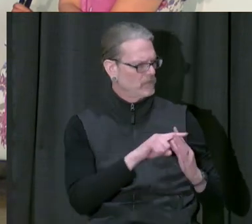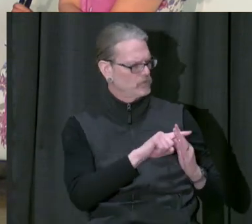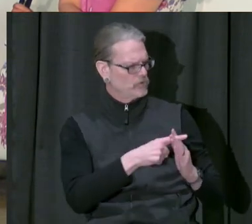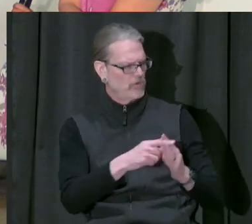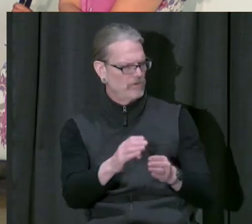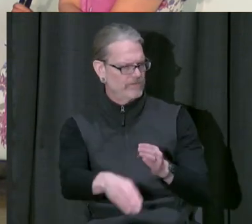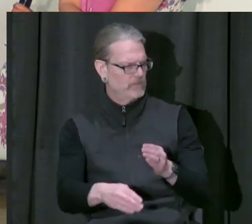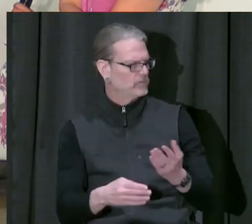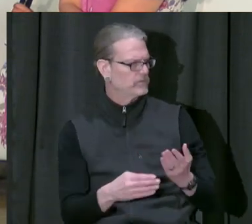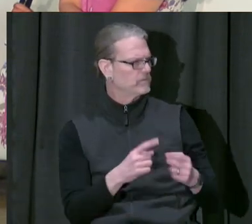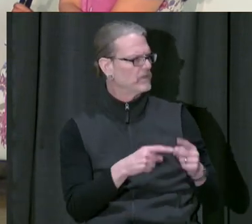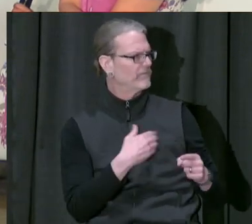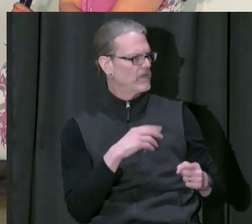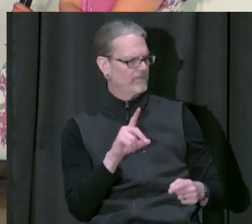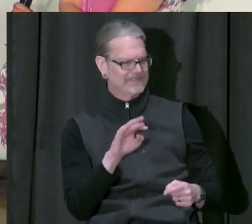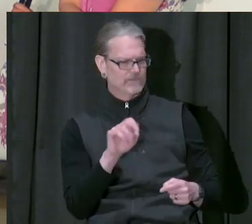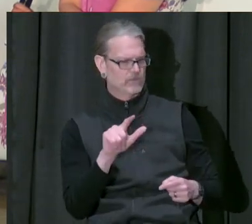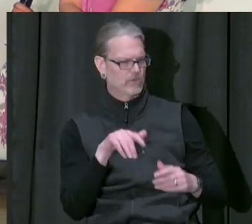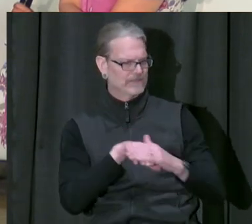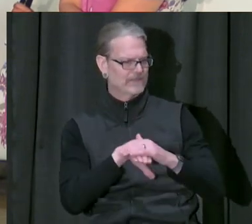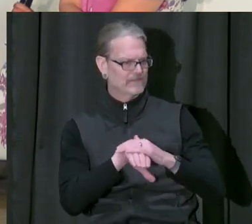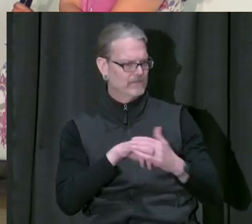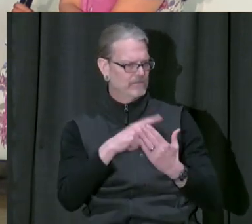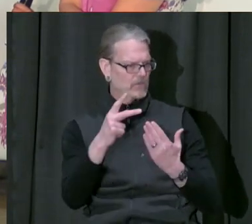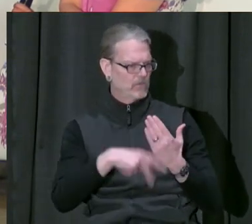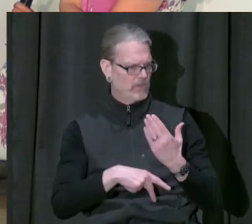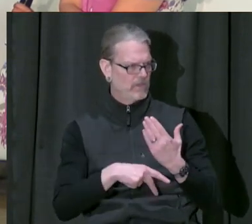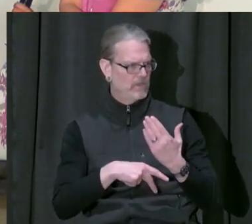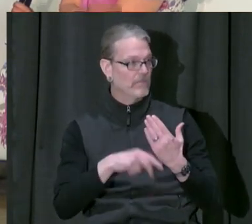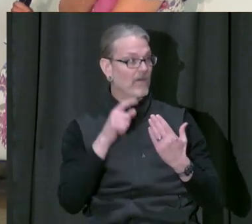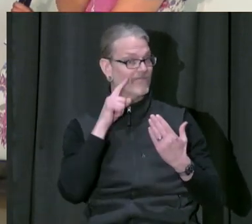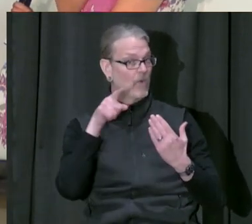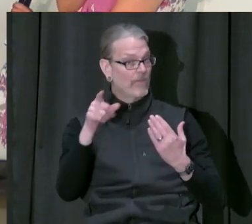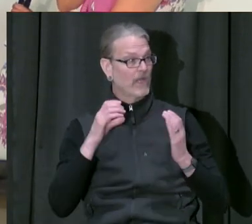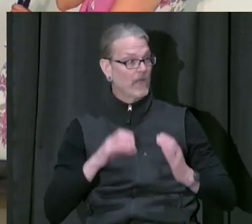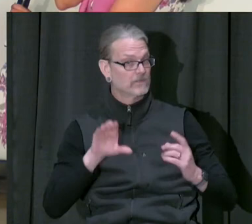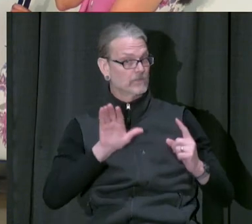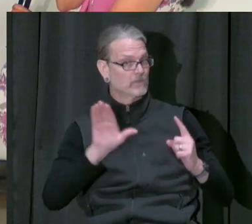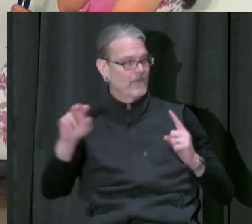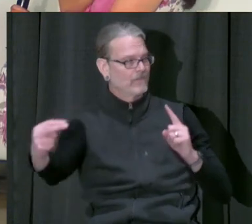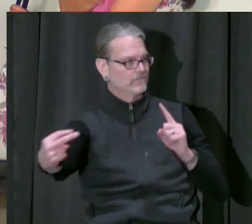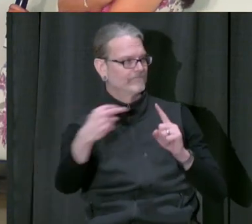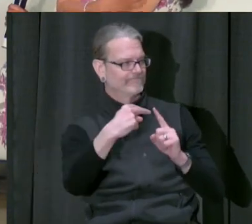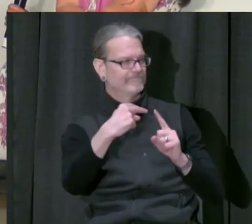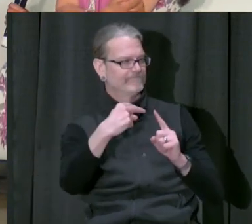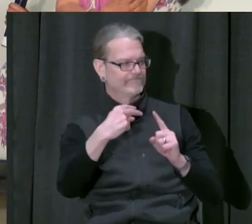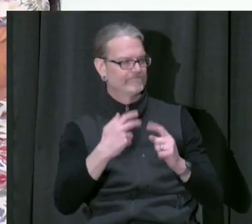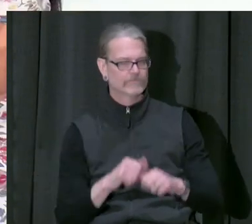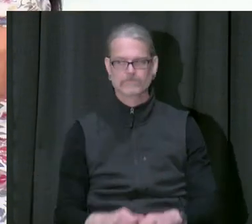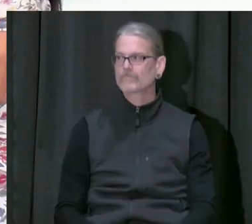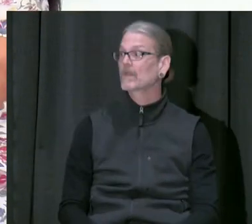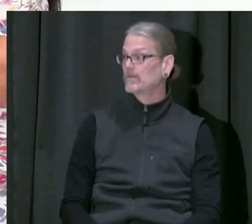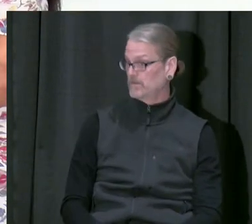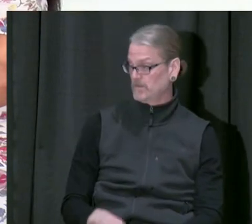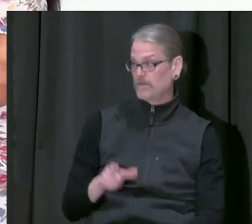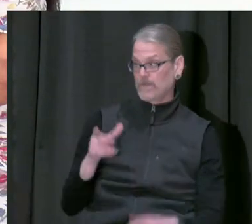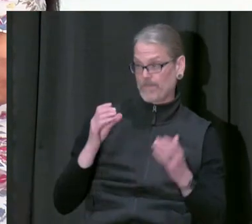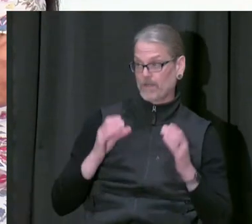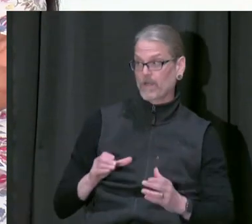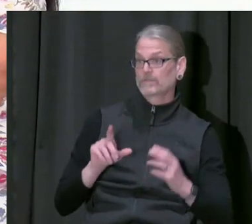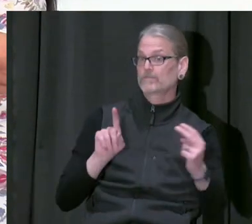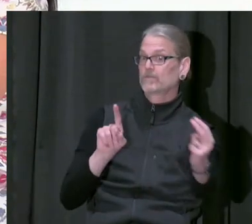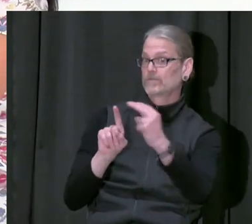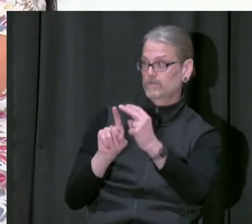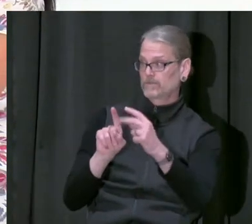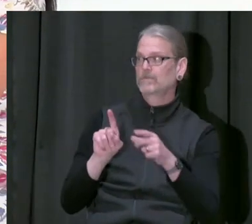your digital accessibility program from the customer's perspective? So from the customer's perspective, you know,